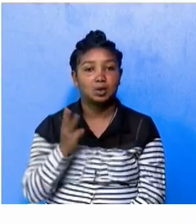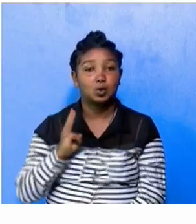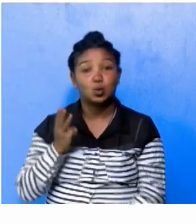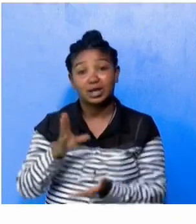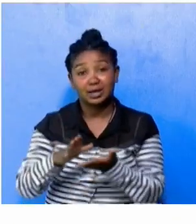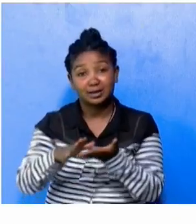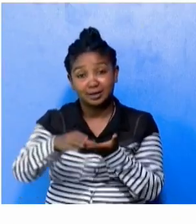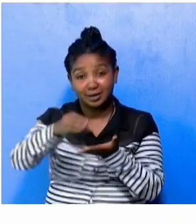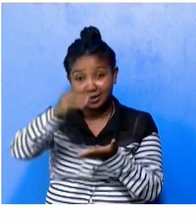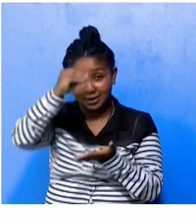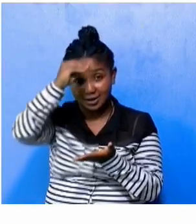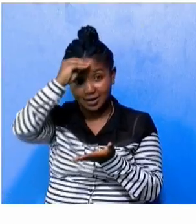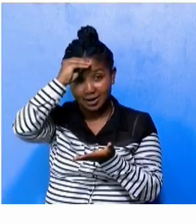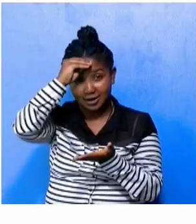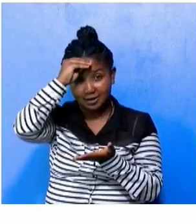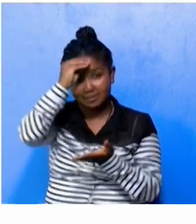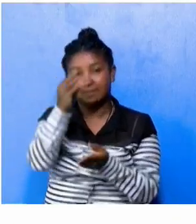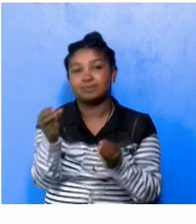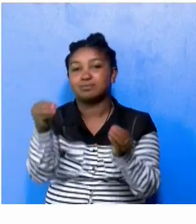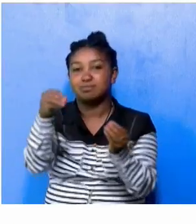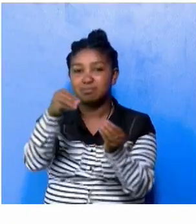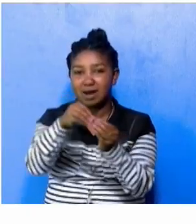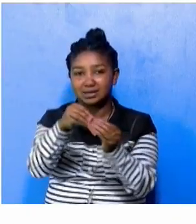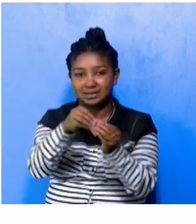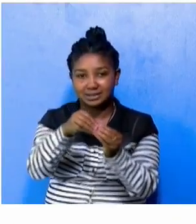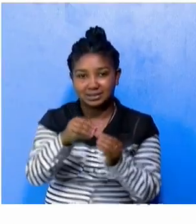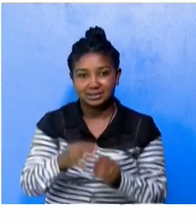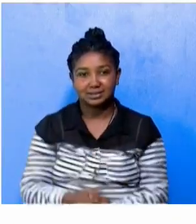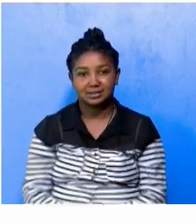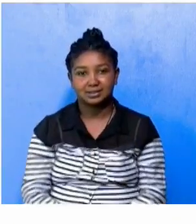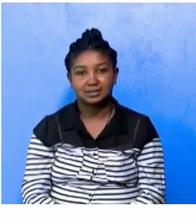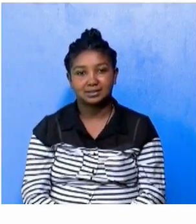learn maths.